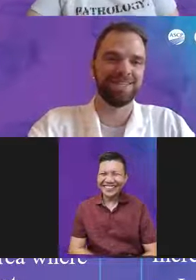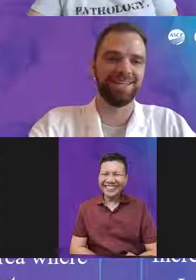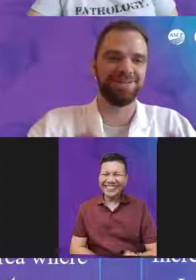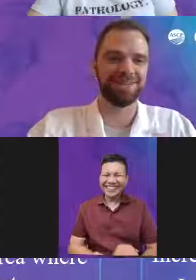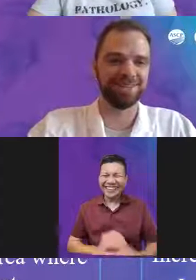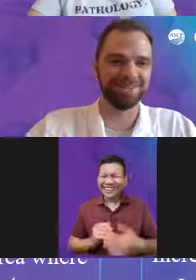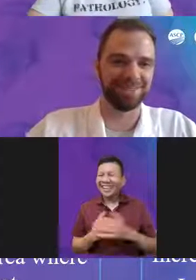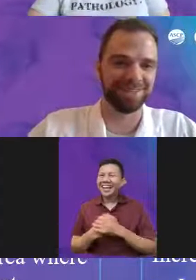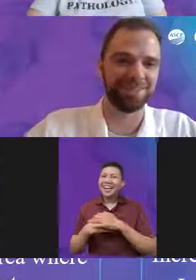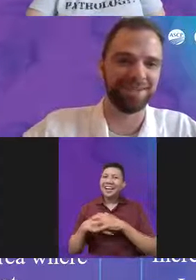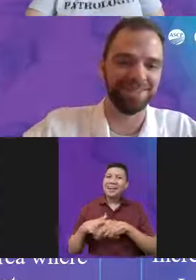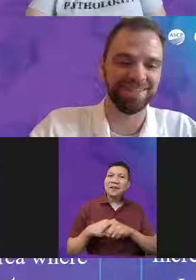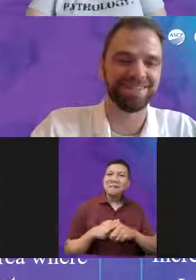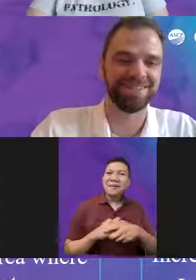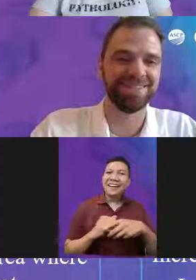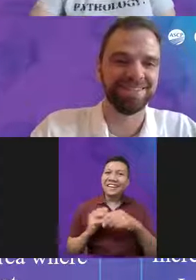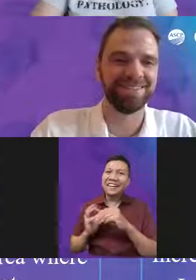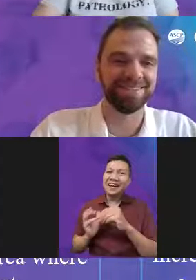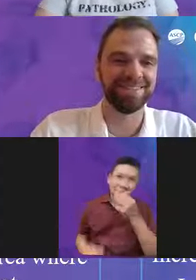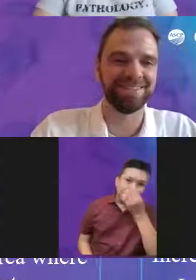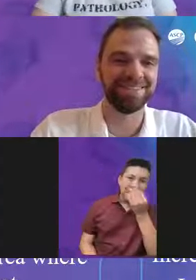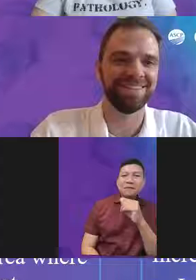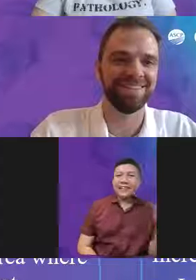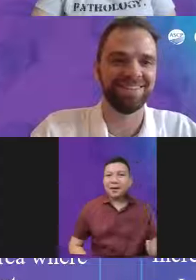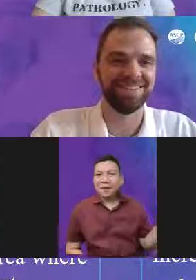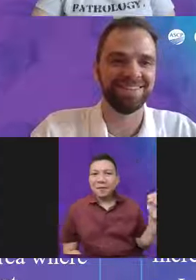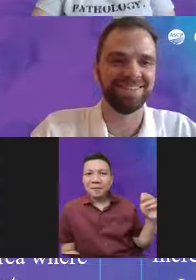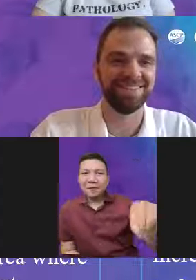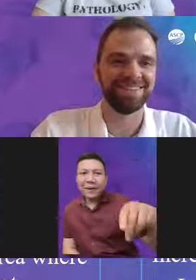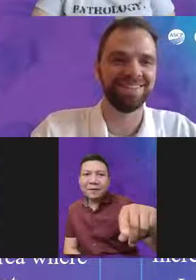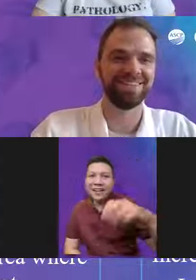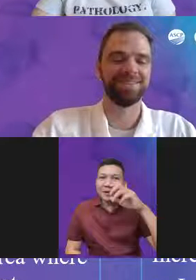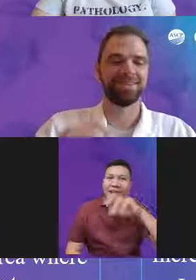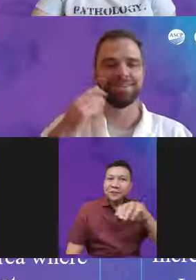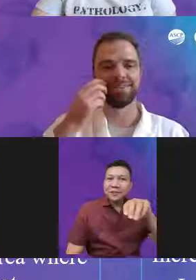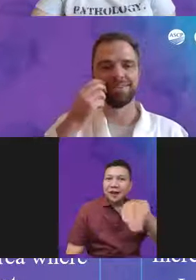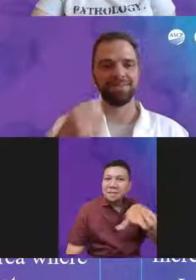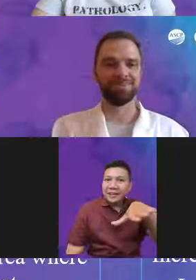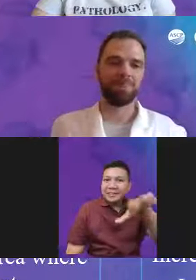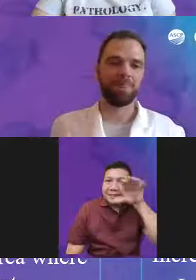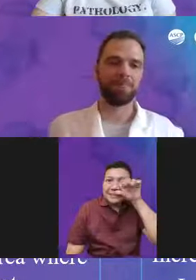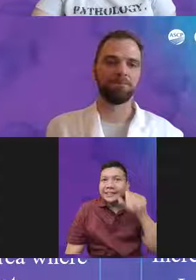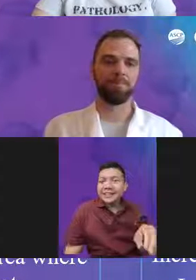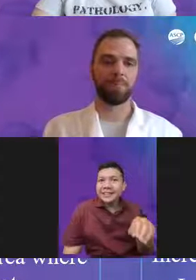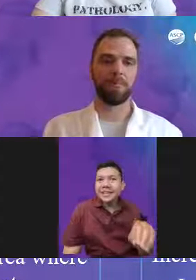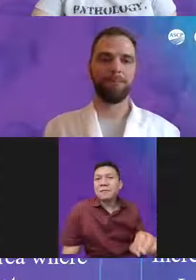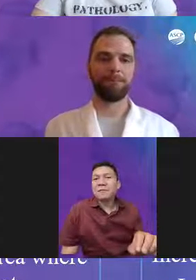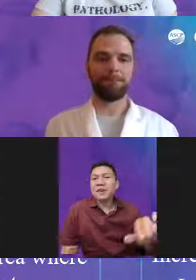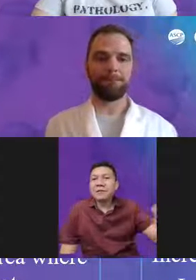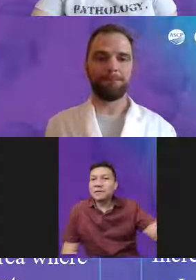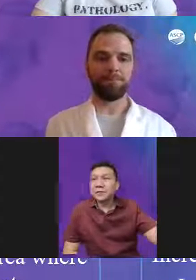delicious thing that gives oxygen by the end. But I always, one thing I want to add with automated CBC